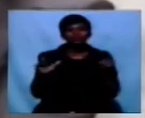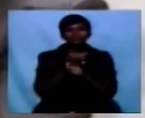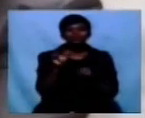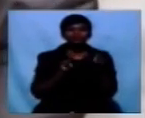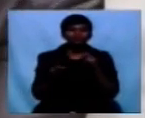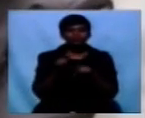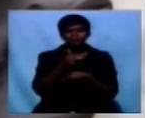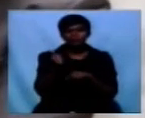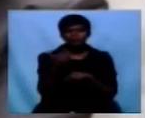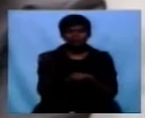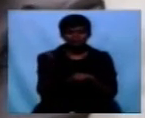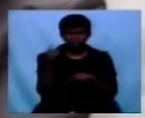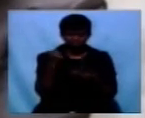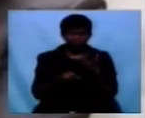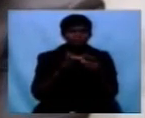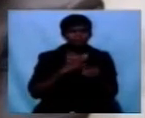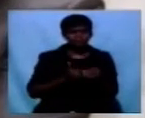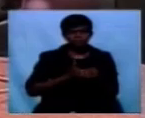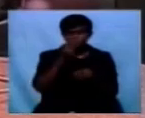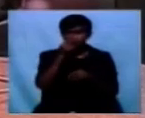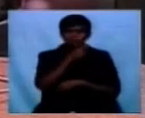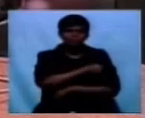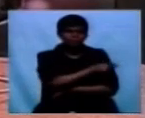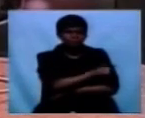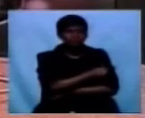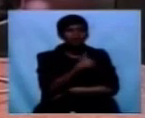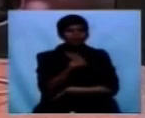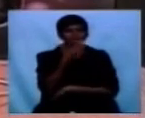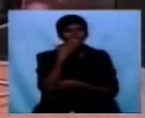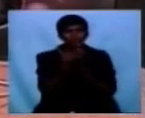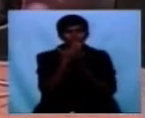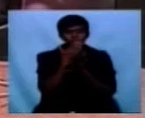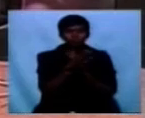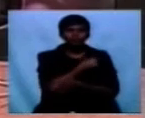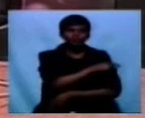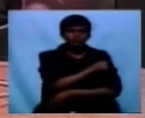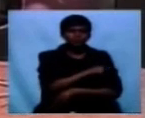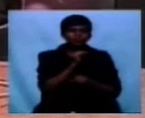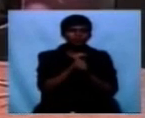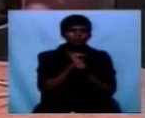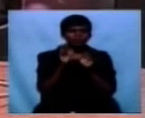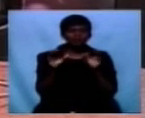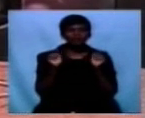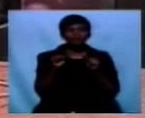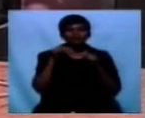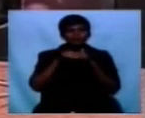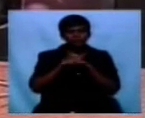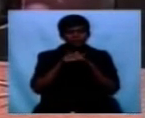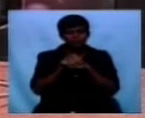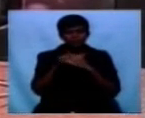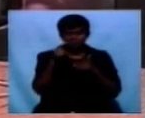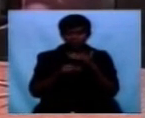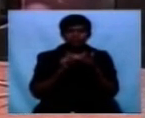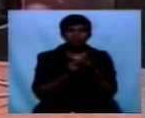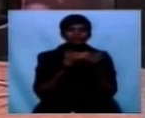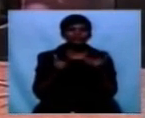The other thing they will look for are the hospitals. Do we have good medical facilities that our workers will be able to access? Those are what we are